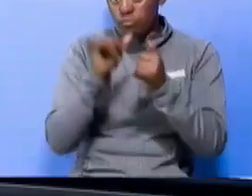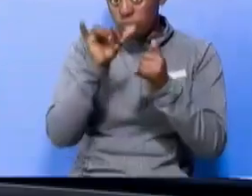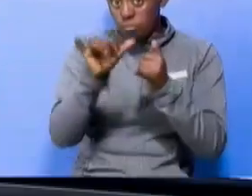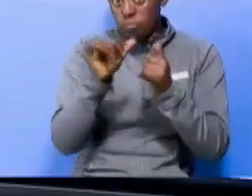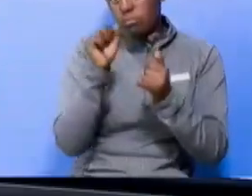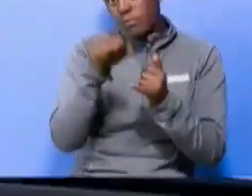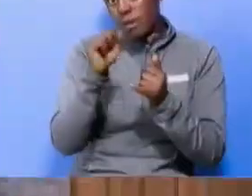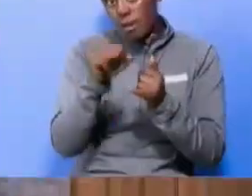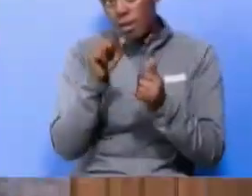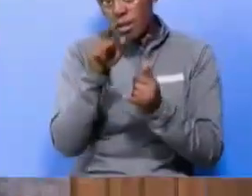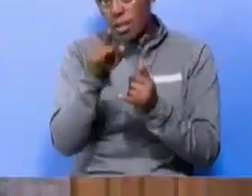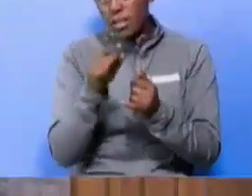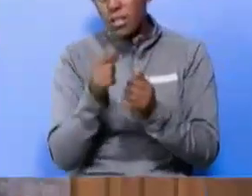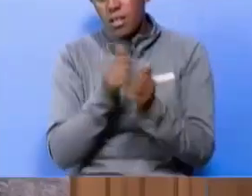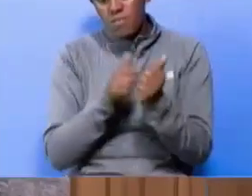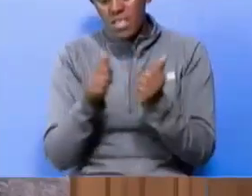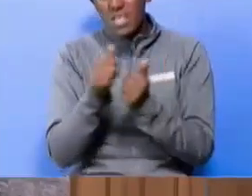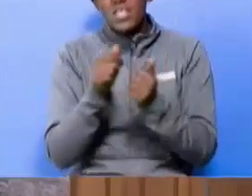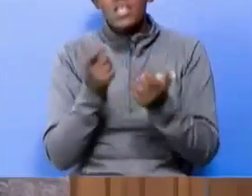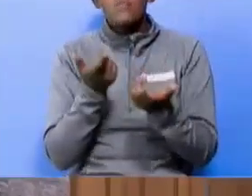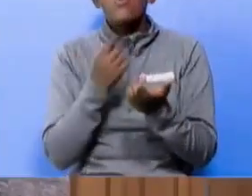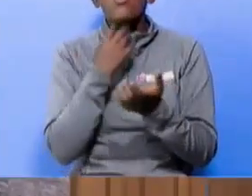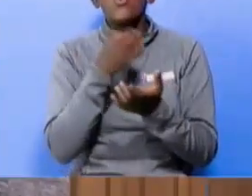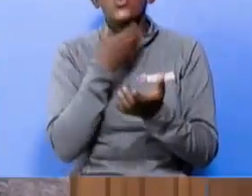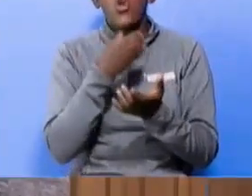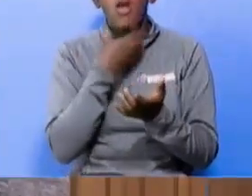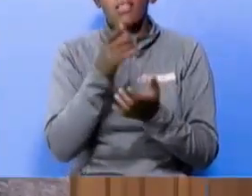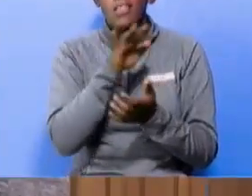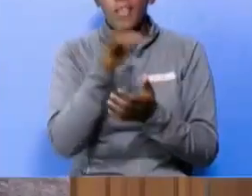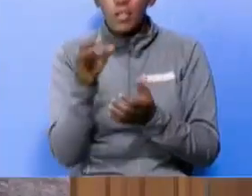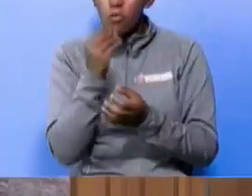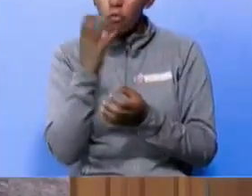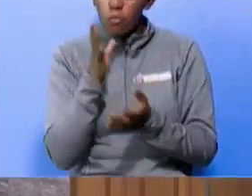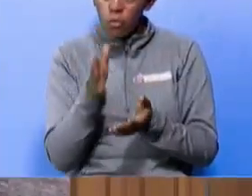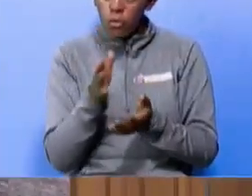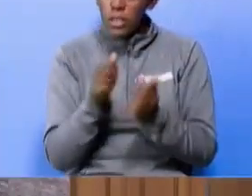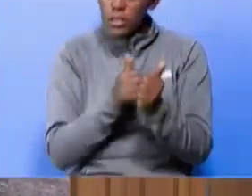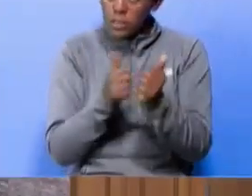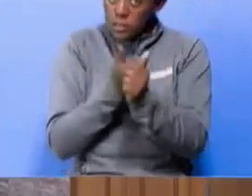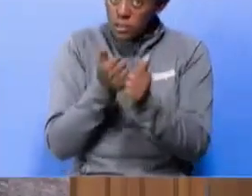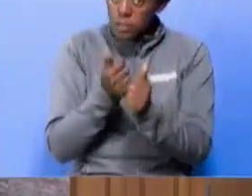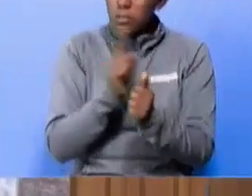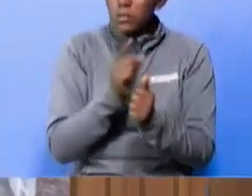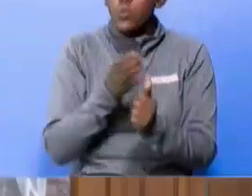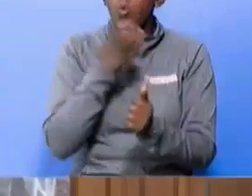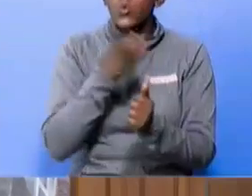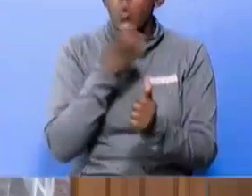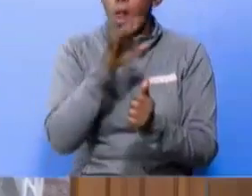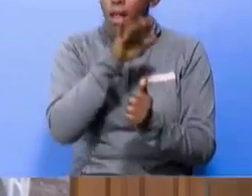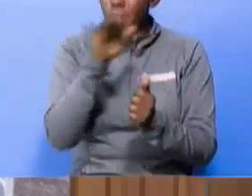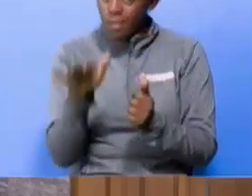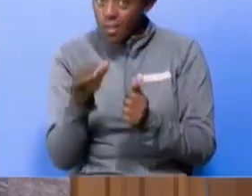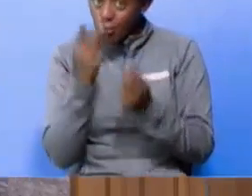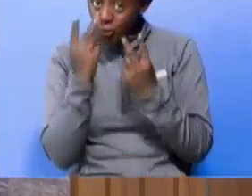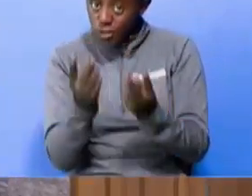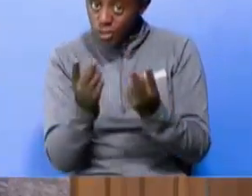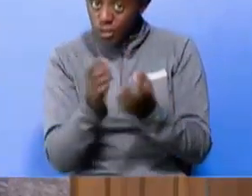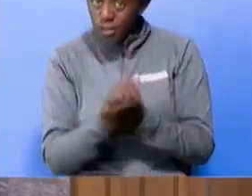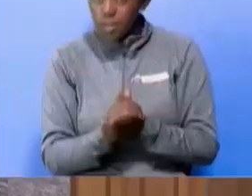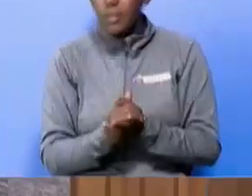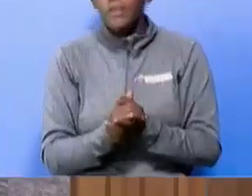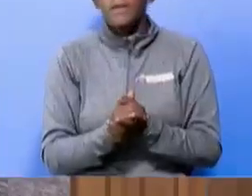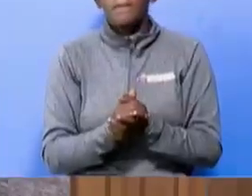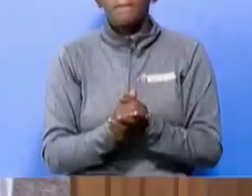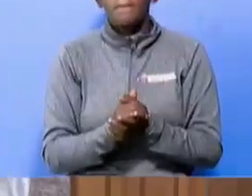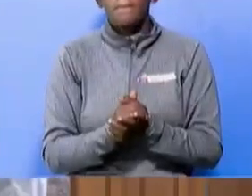yeah, it is preceded by a consonant letter. Don't forget that it's preceded by a consonant letter. You see, this